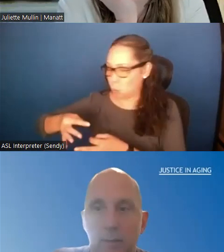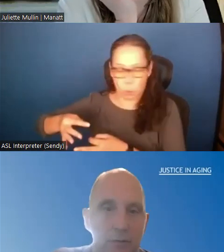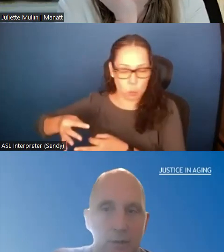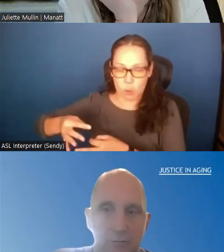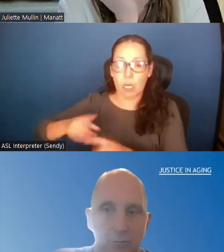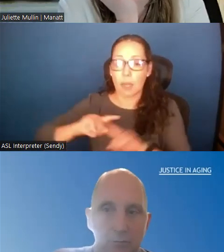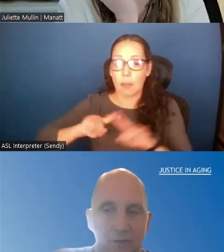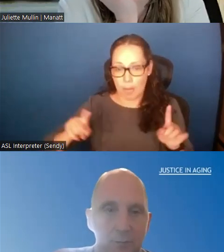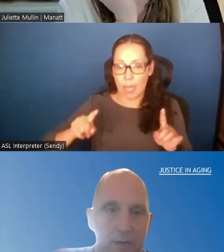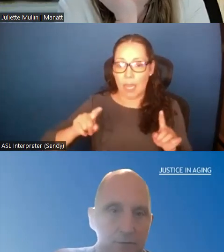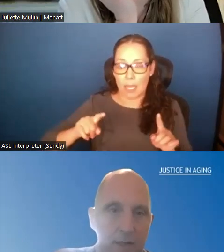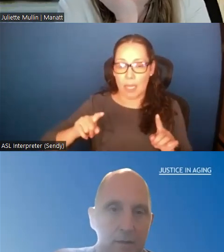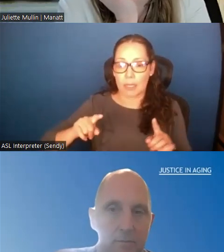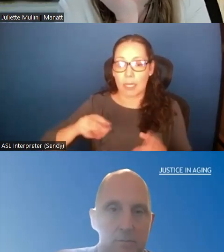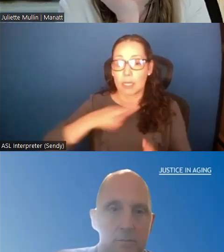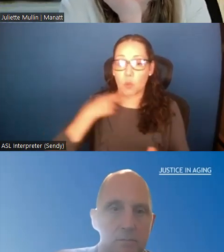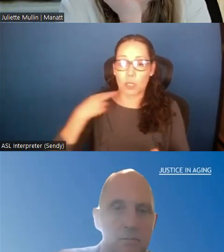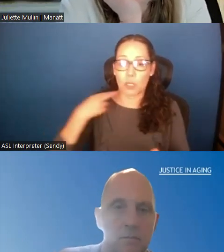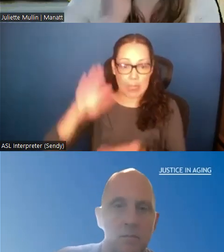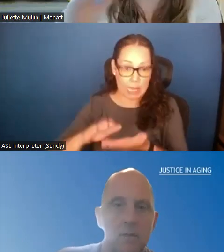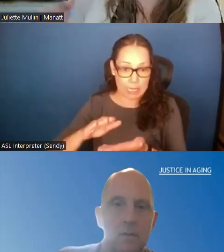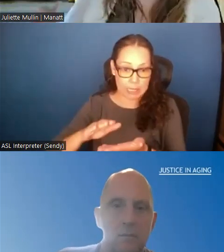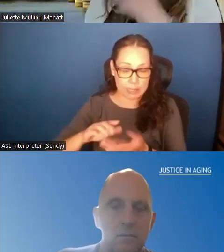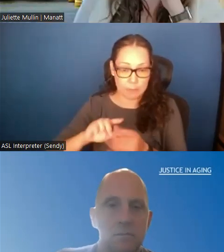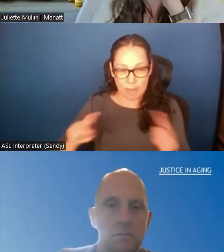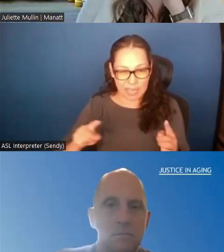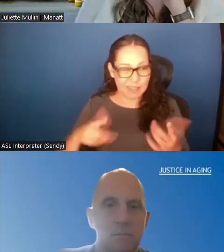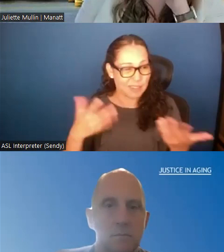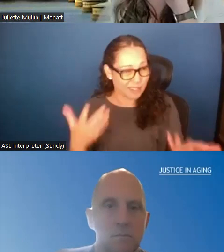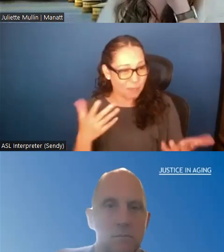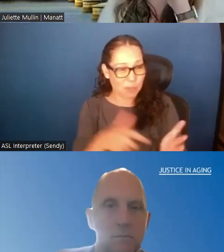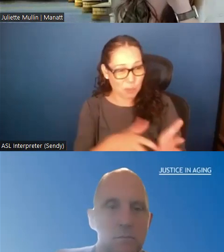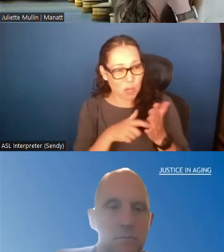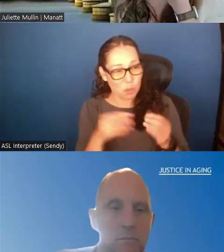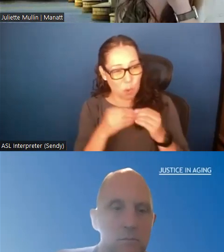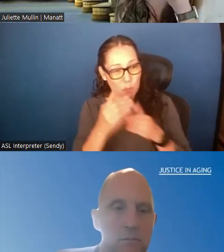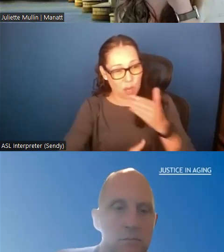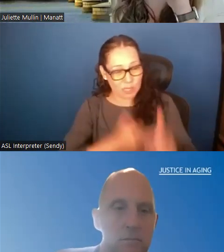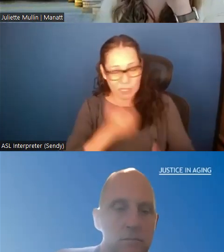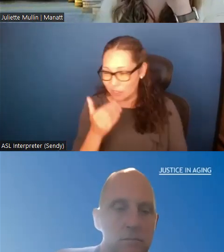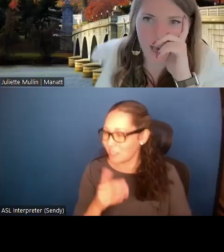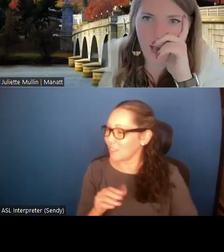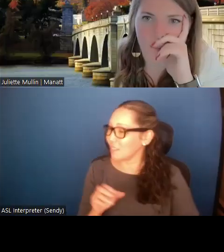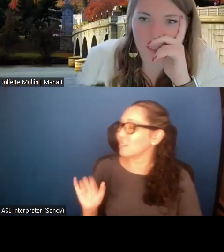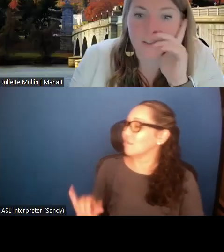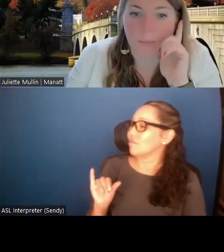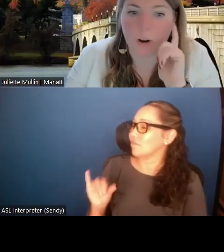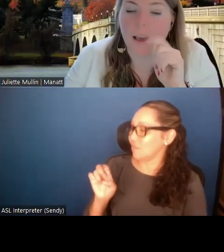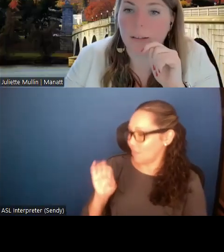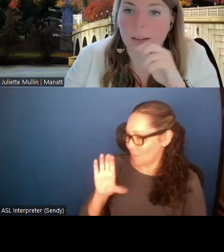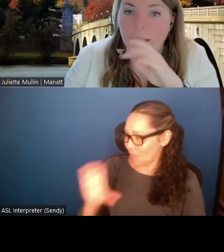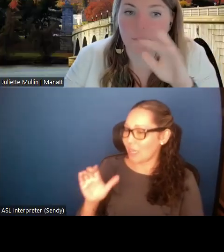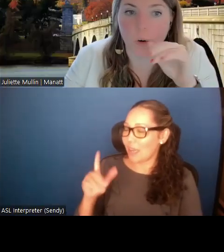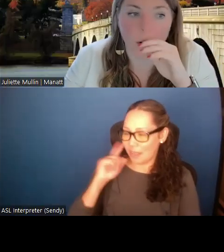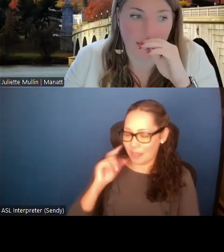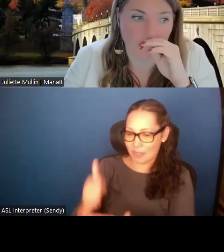and there maybe should be less process because of that. Thank you, Eric. I think that's really helpful. I'm going to